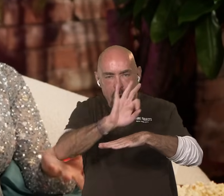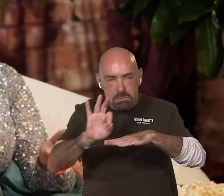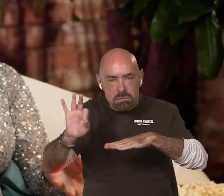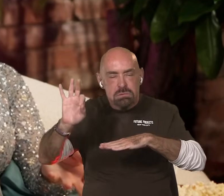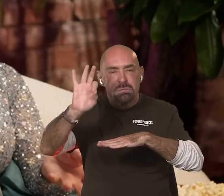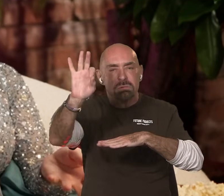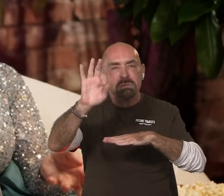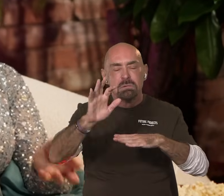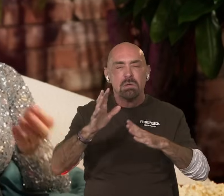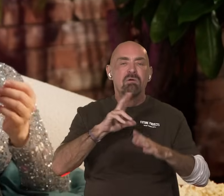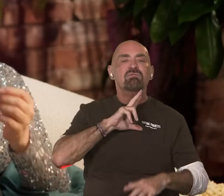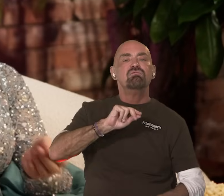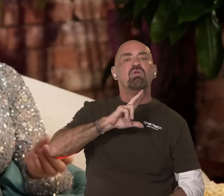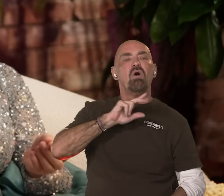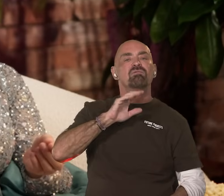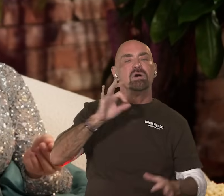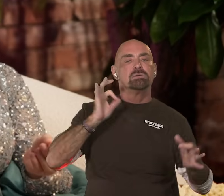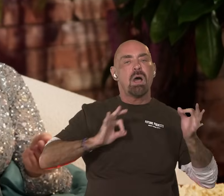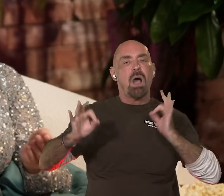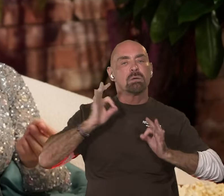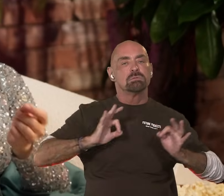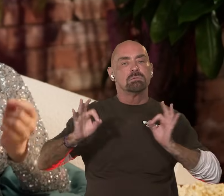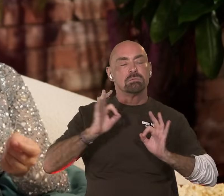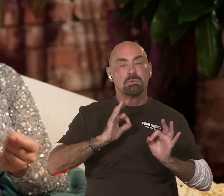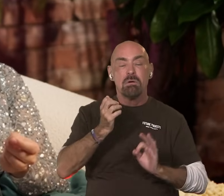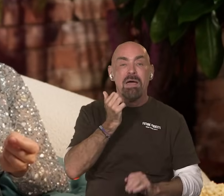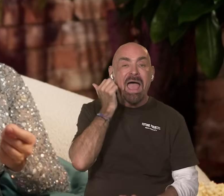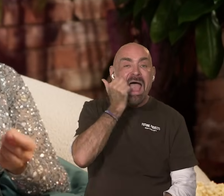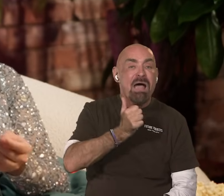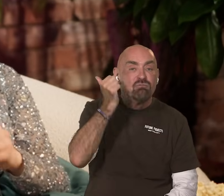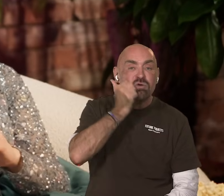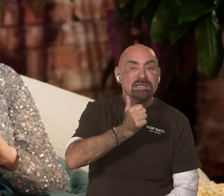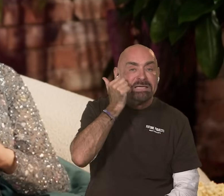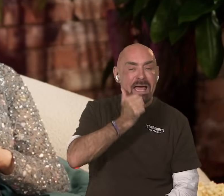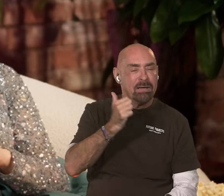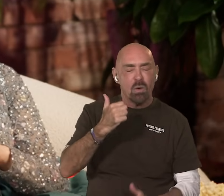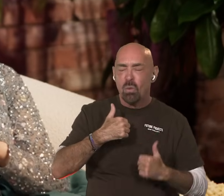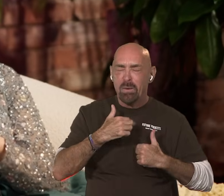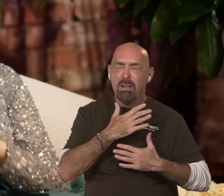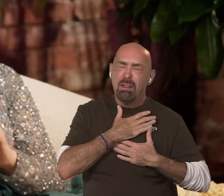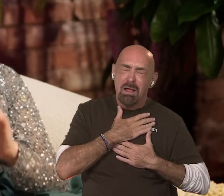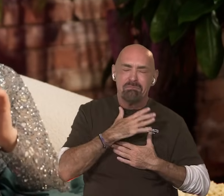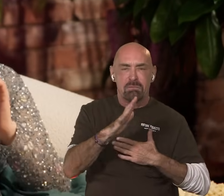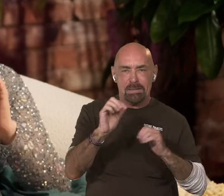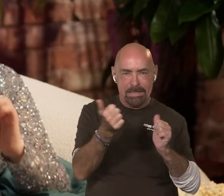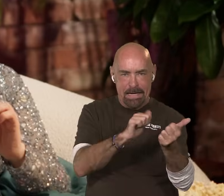designers, writers, voice actors, and everyone else out there working so hard day after day to create